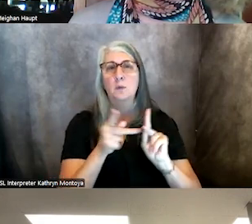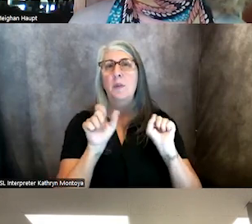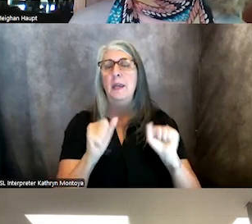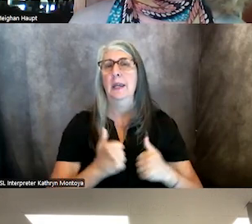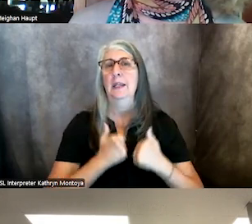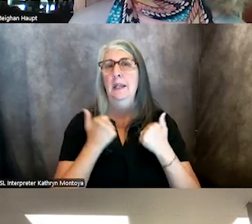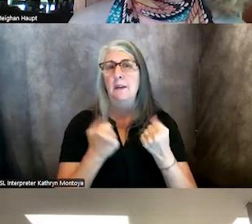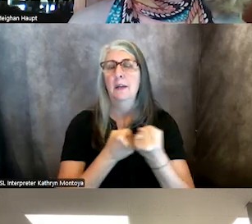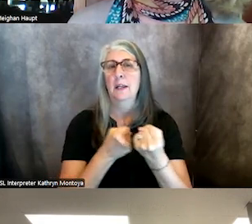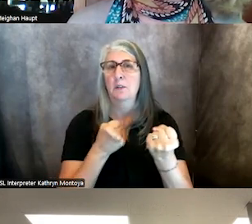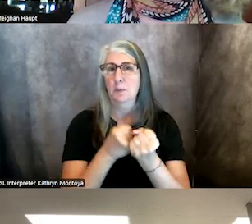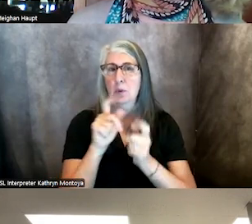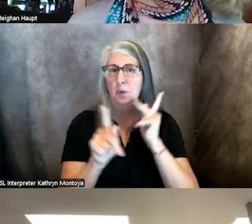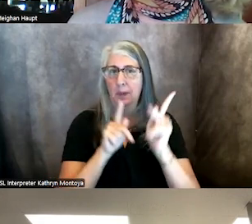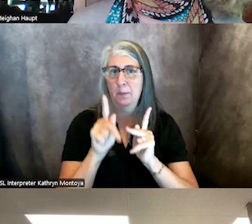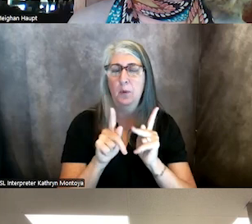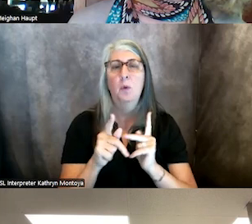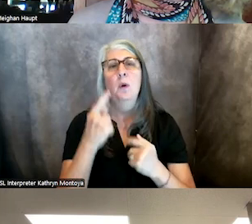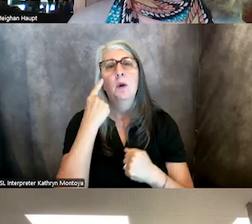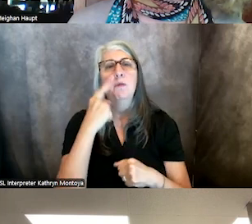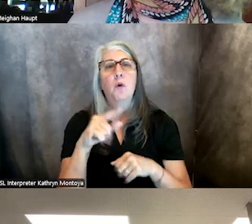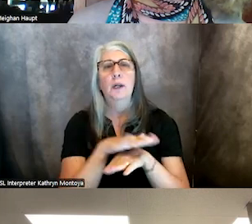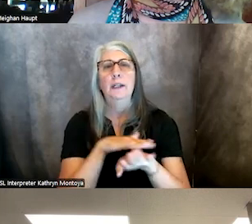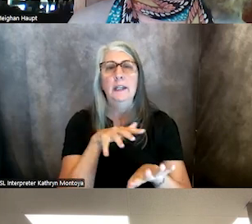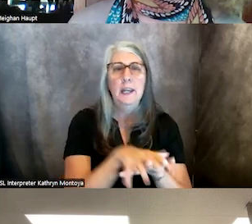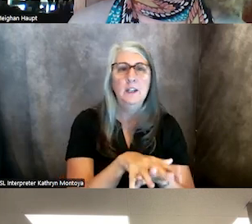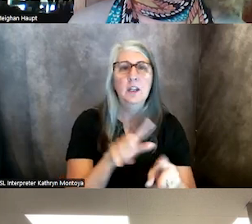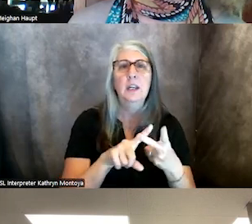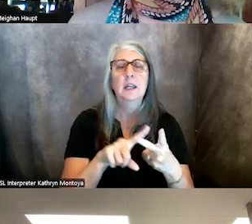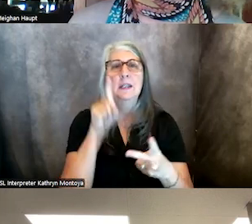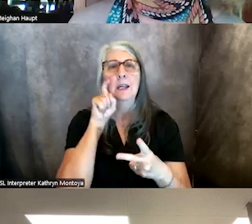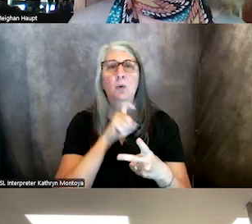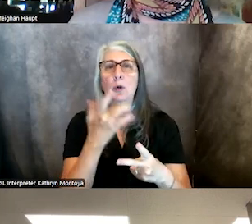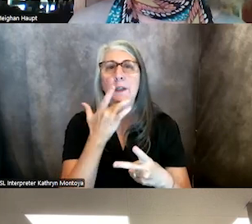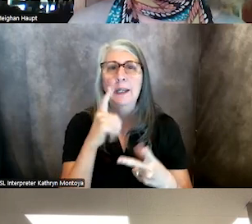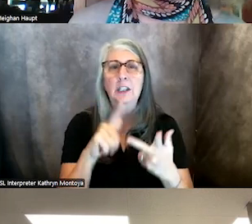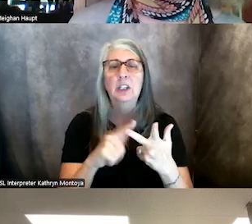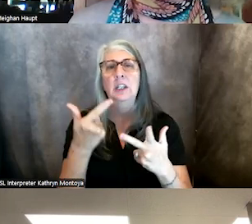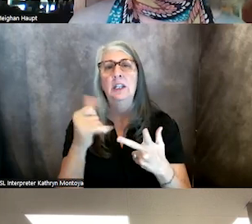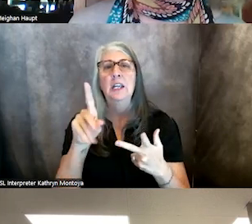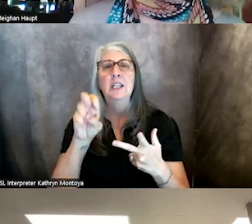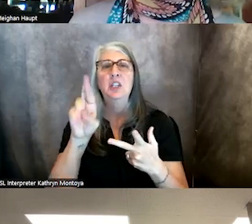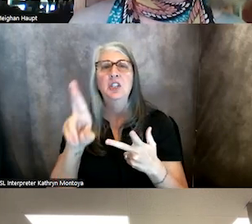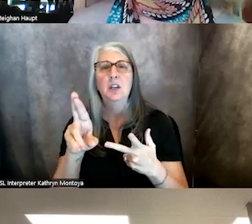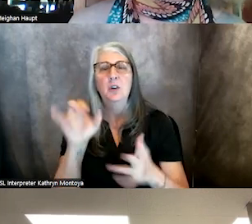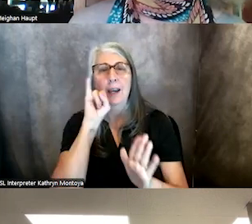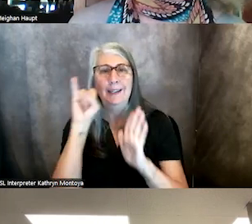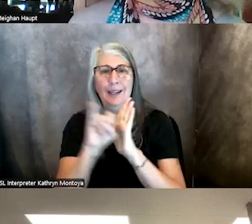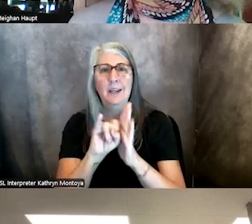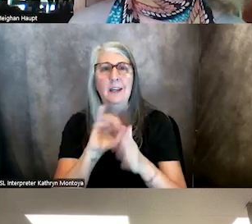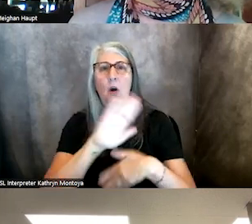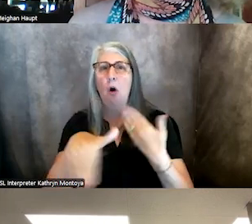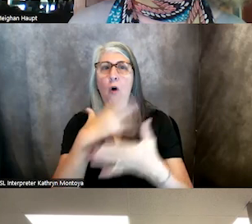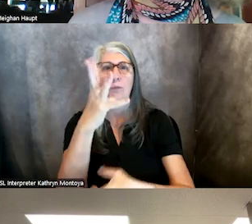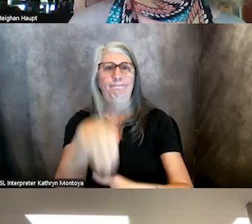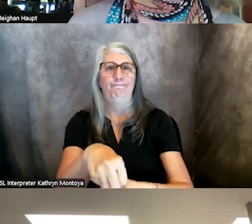where indigeneity, sexual orientation, and gender identity all intersect. Jericho, I'm